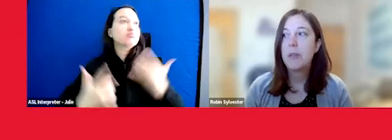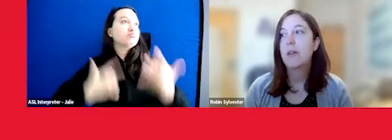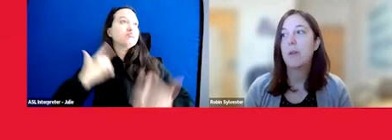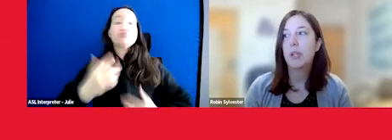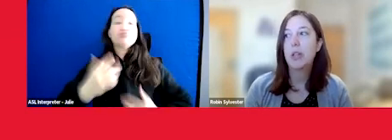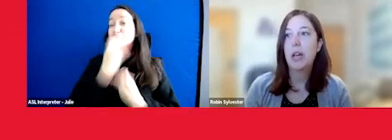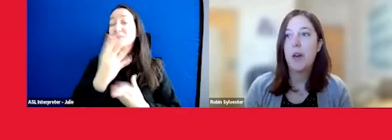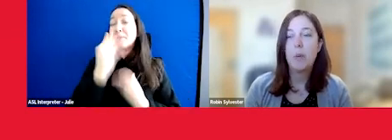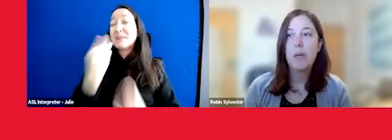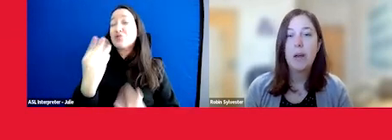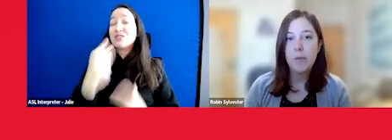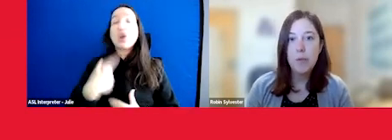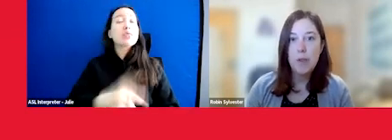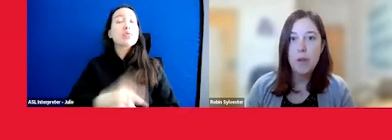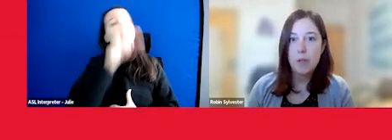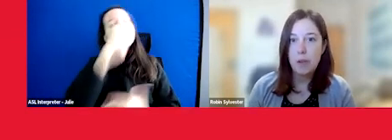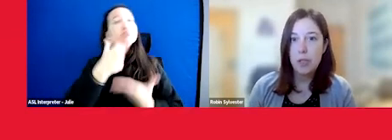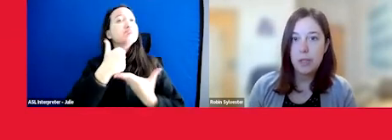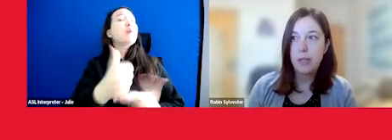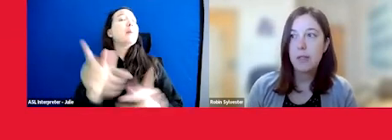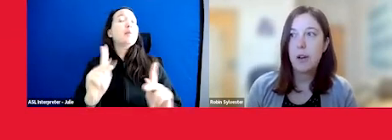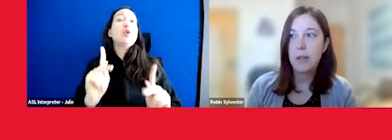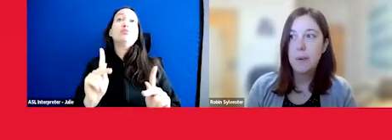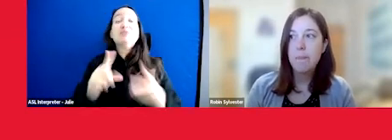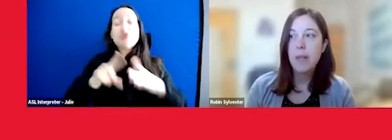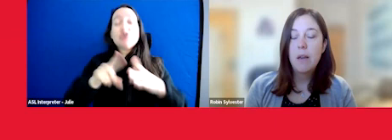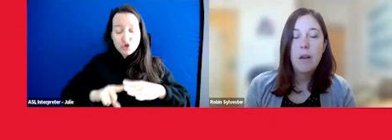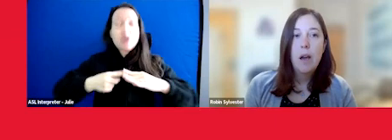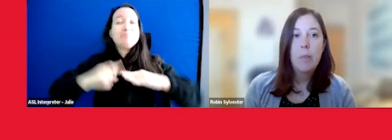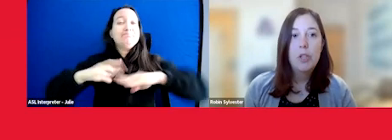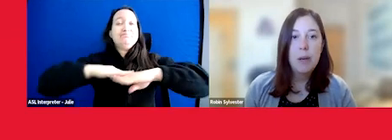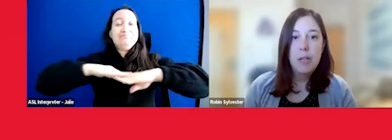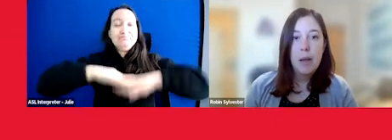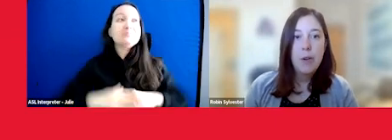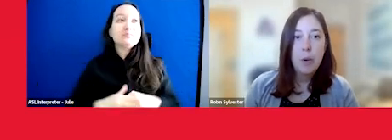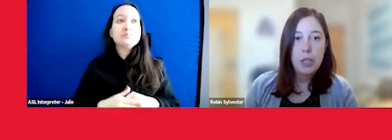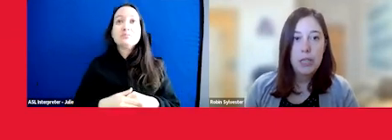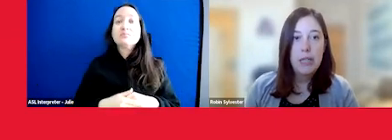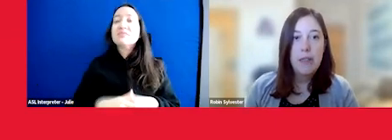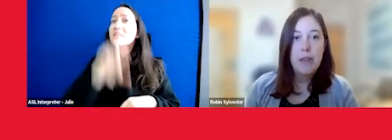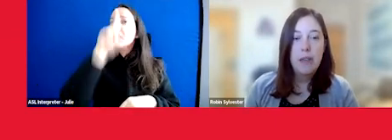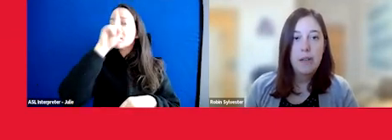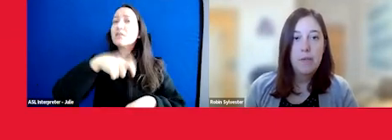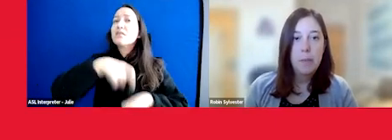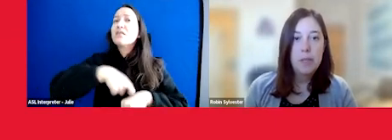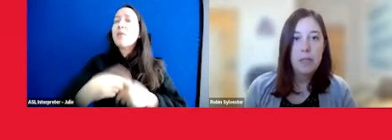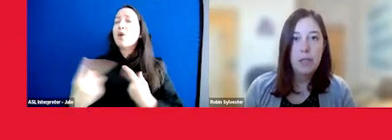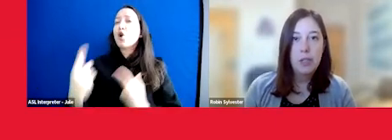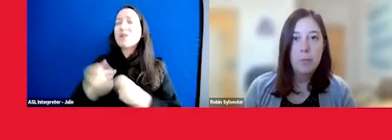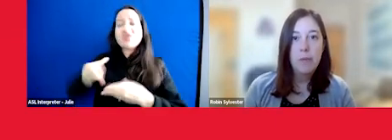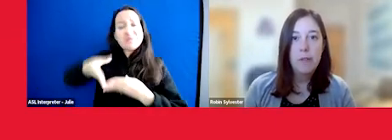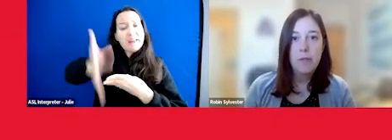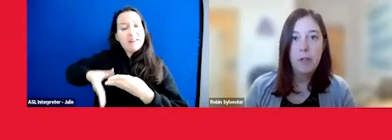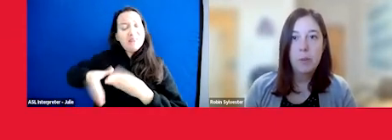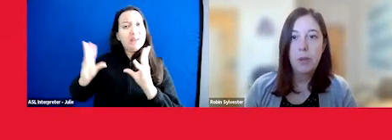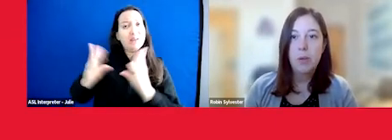share some of the information that I thought would be helpful for those that are just getting started. We should have time for questions at the end of the